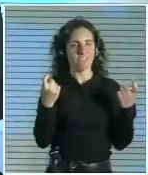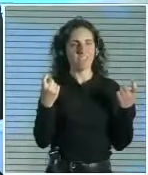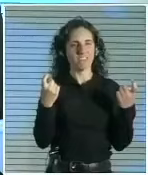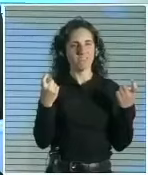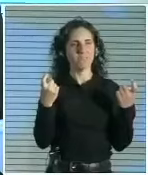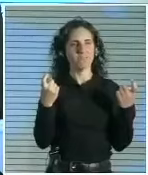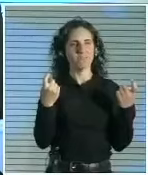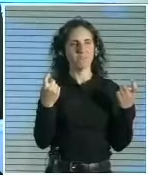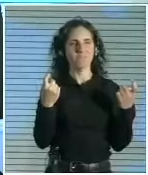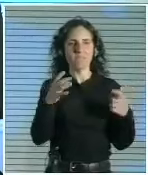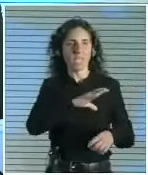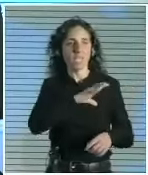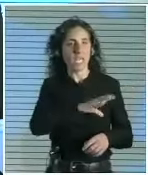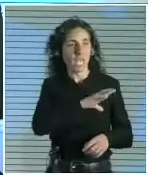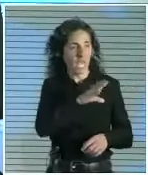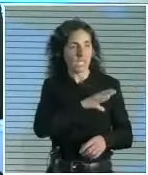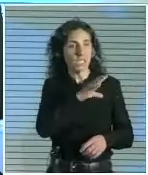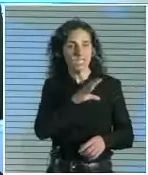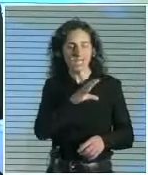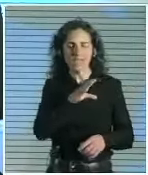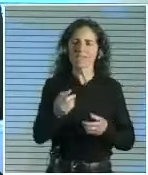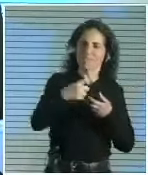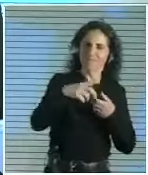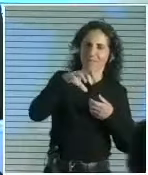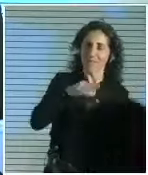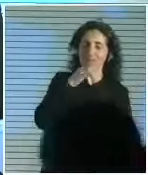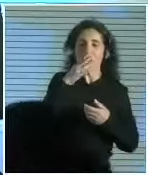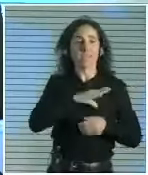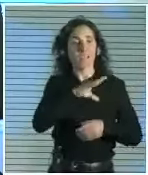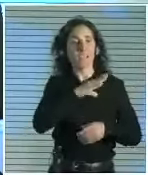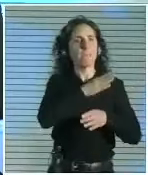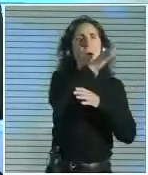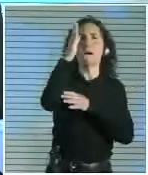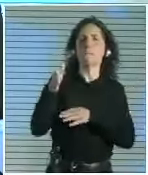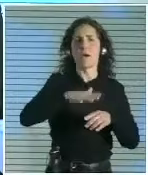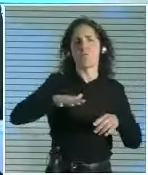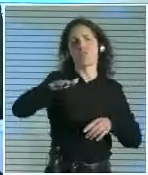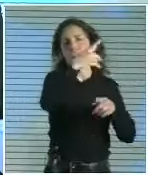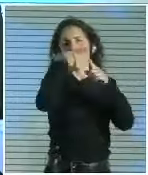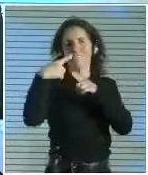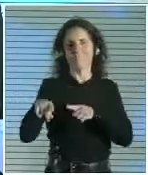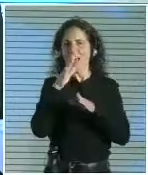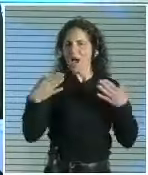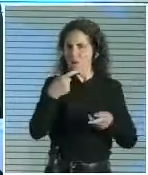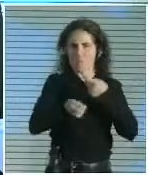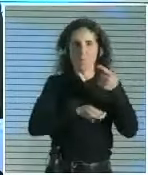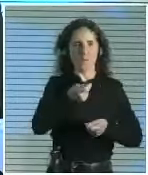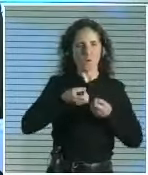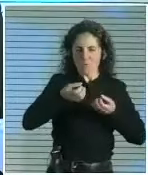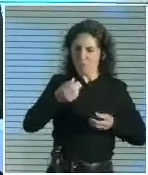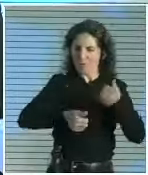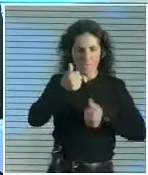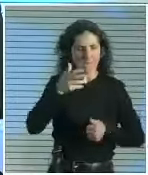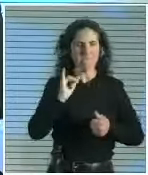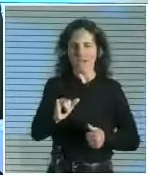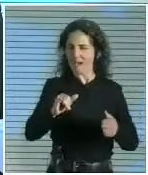and there's more and more information, education campaigns available for guests, and they're actually happy in some cases to